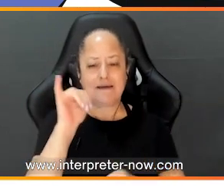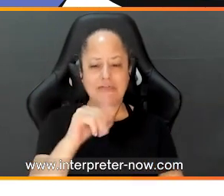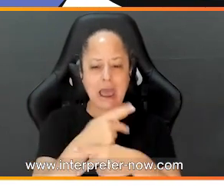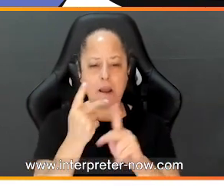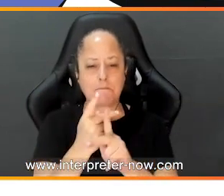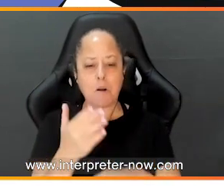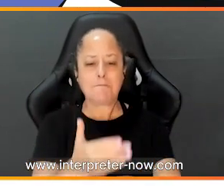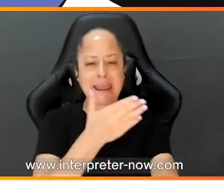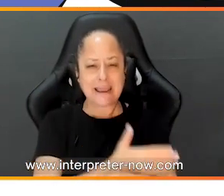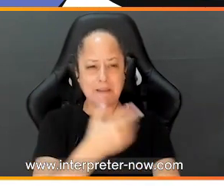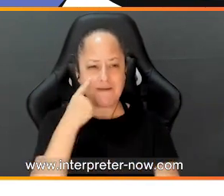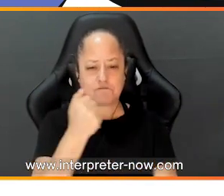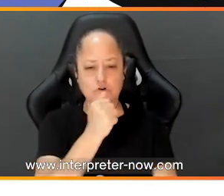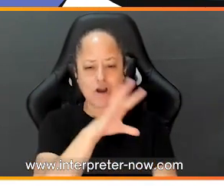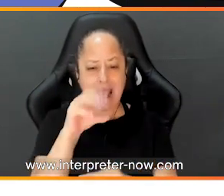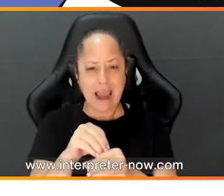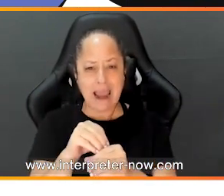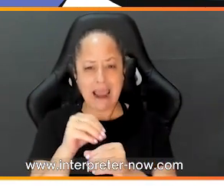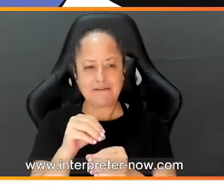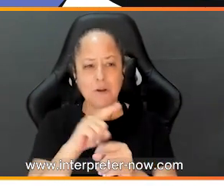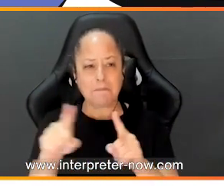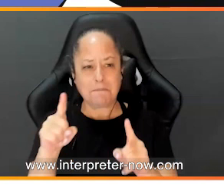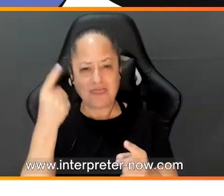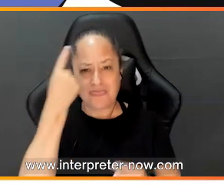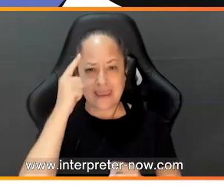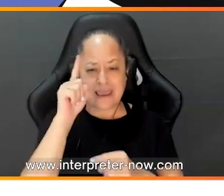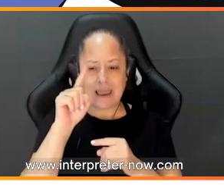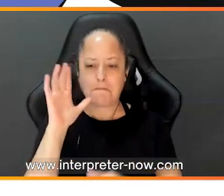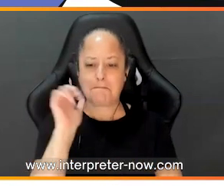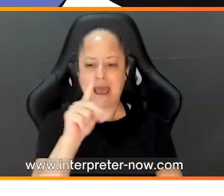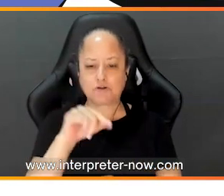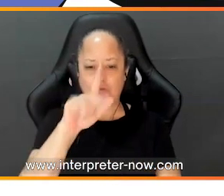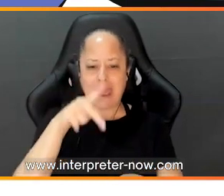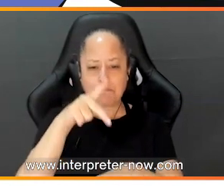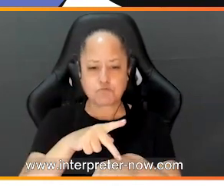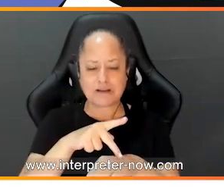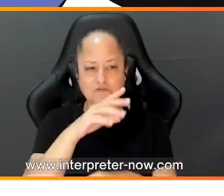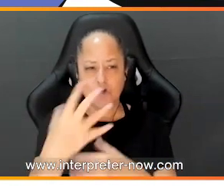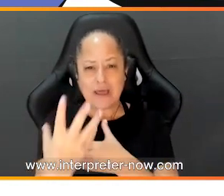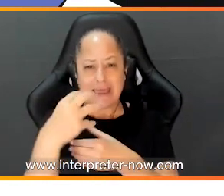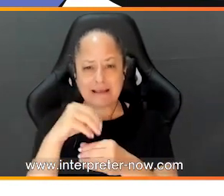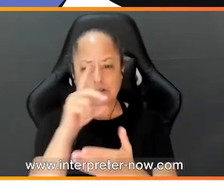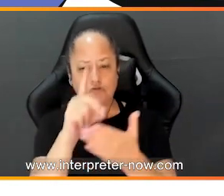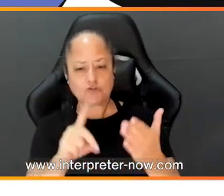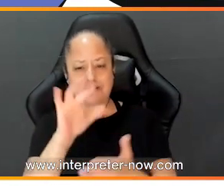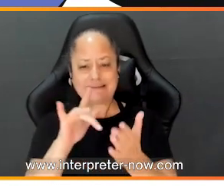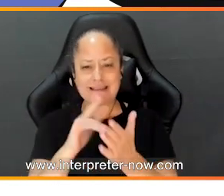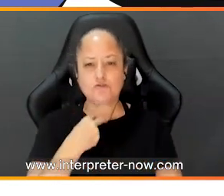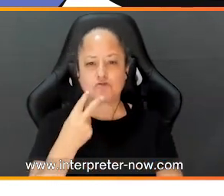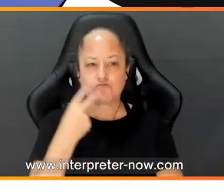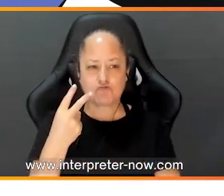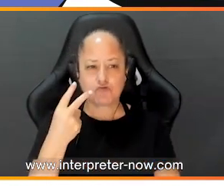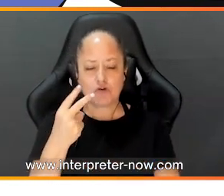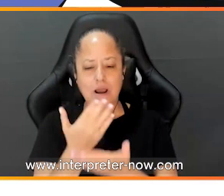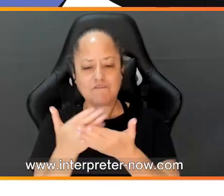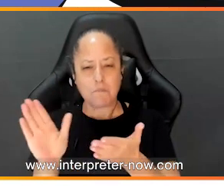communities, they didn't do that because they opted for, you know, how can we build something scalable and profitable, but still kind of